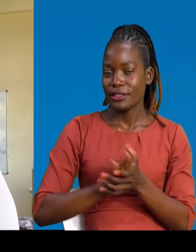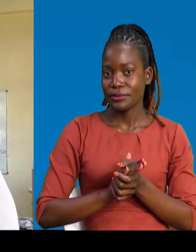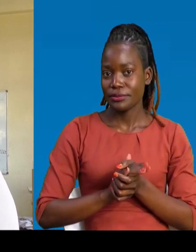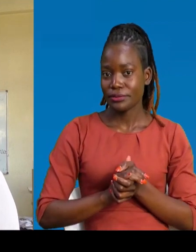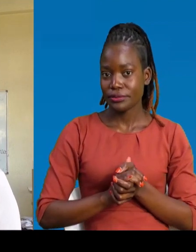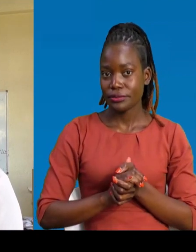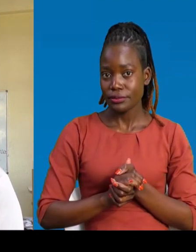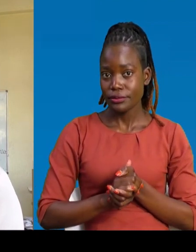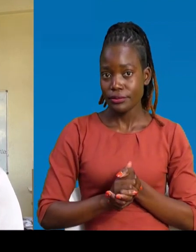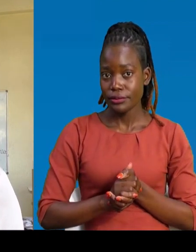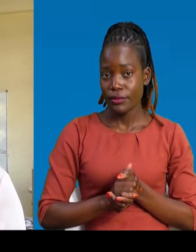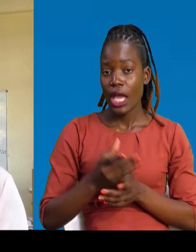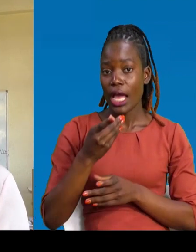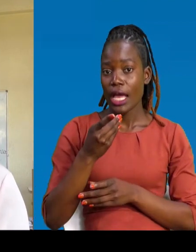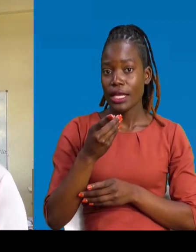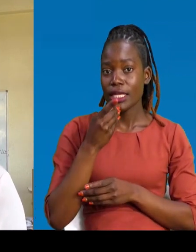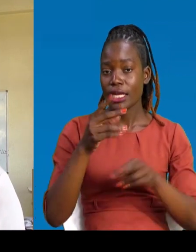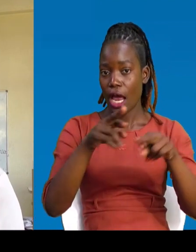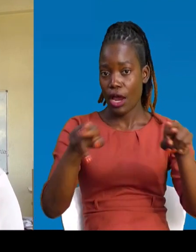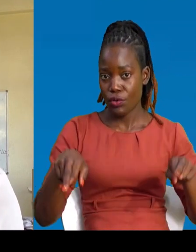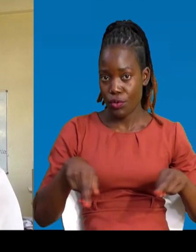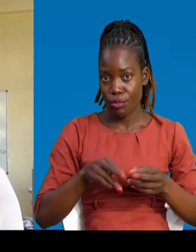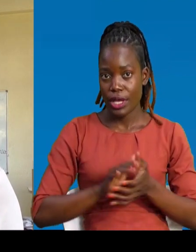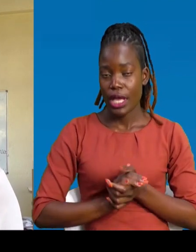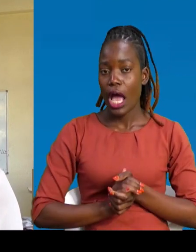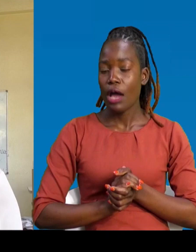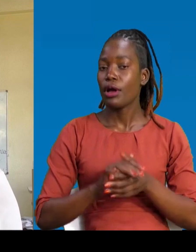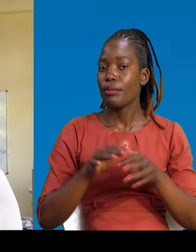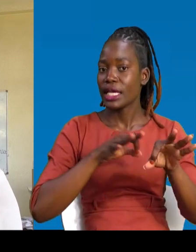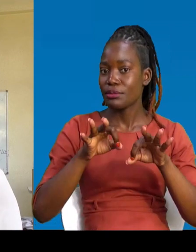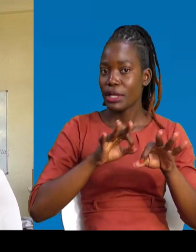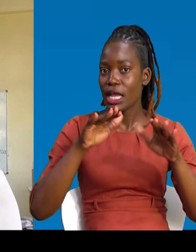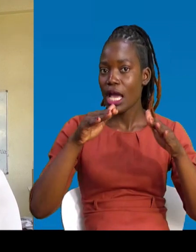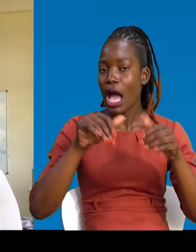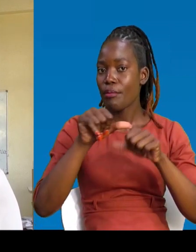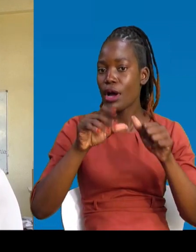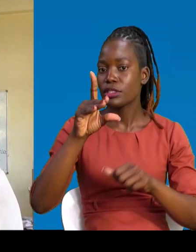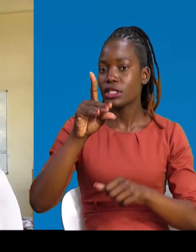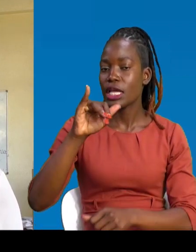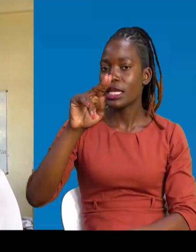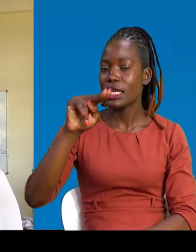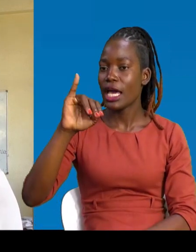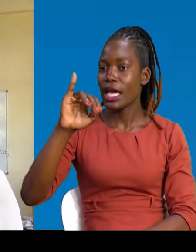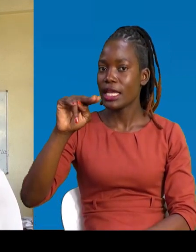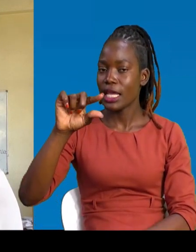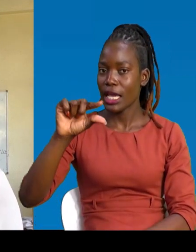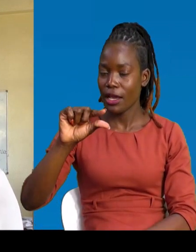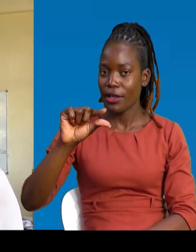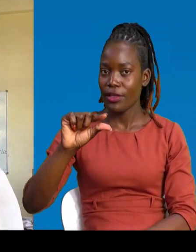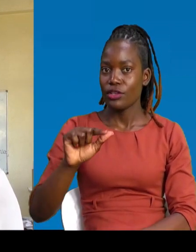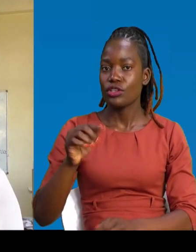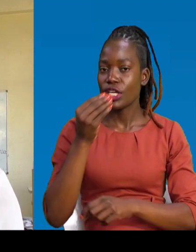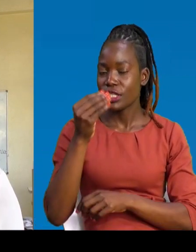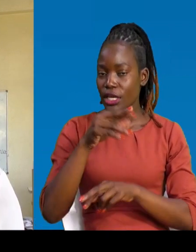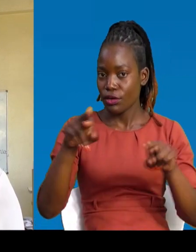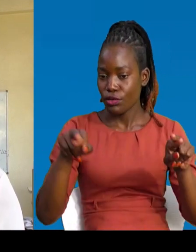If I remember, sindio? Yes. Alikuwa ametufunza, ametupatia tips about fine dining. Kwa hivyo leo anatufanyia a very small